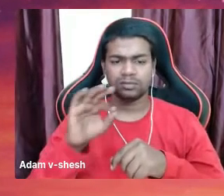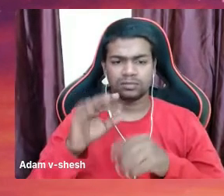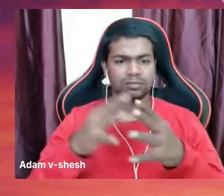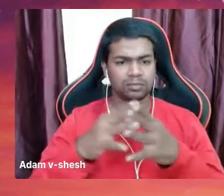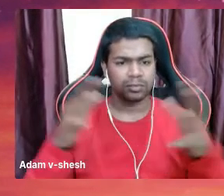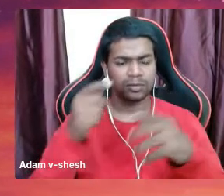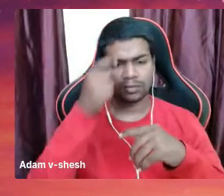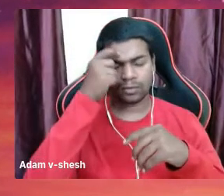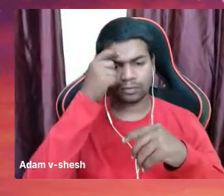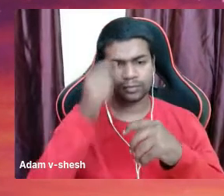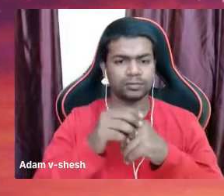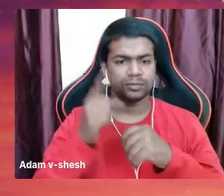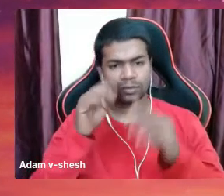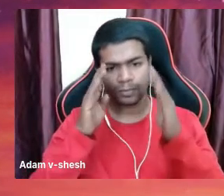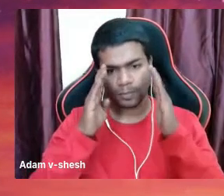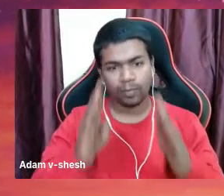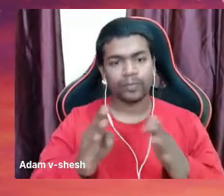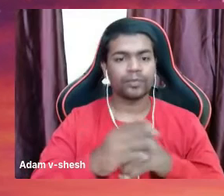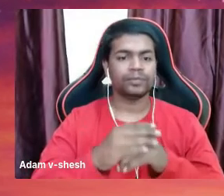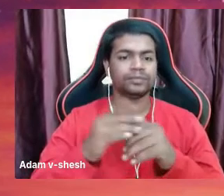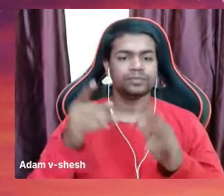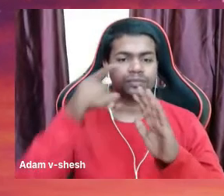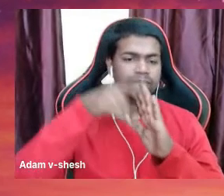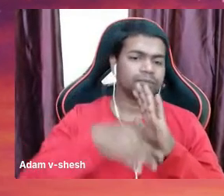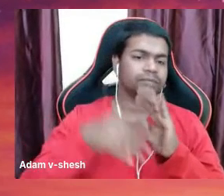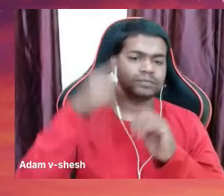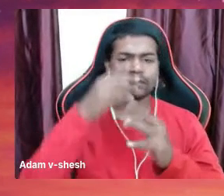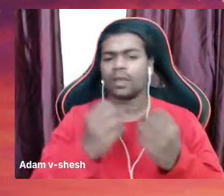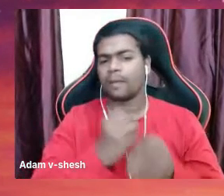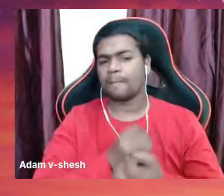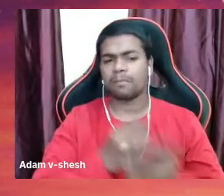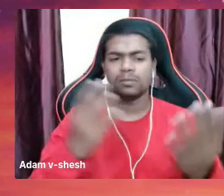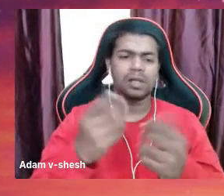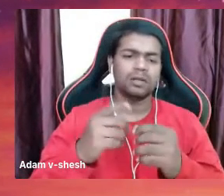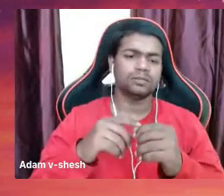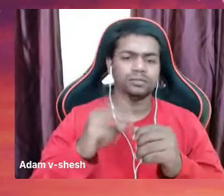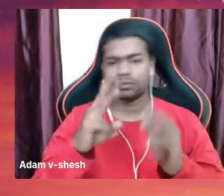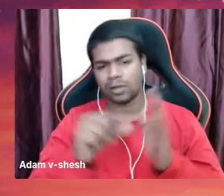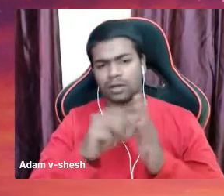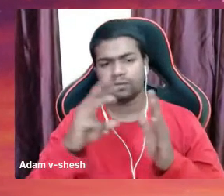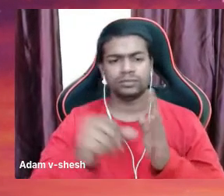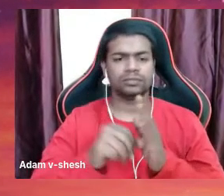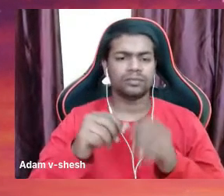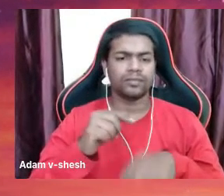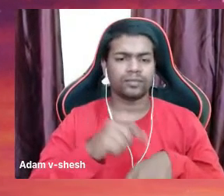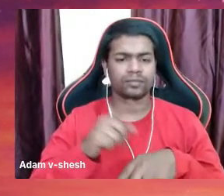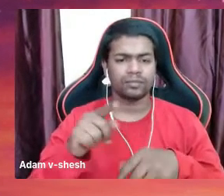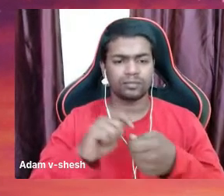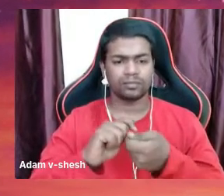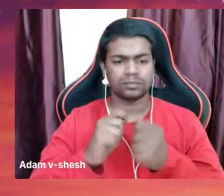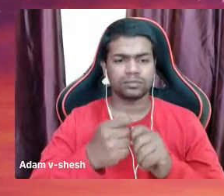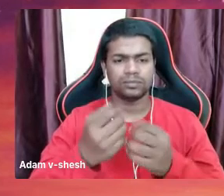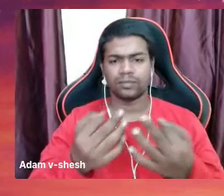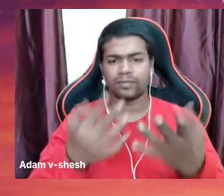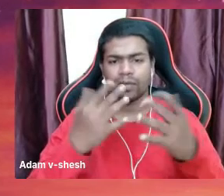problem statement, focusing on that, going deep for many quarters or years at times, and just becoming really excellent